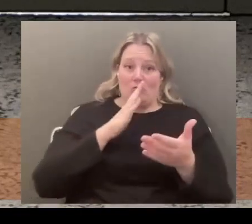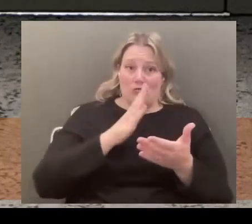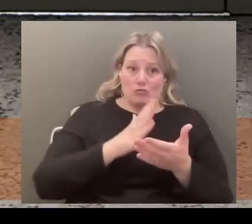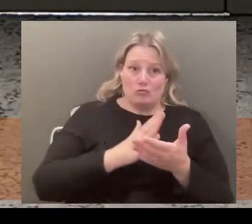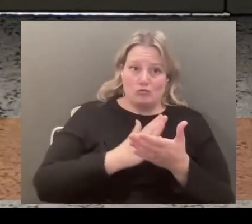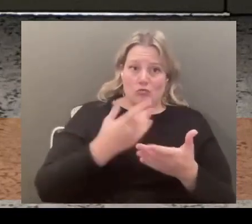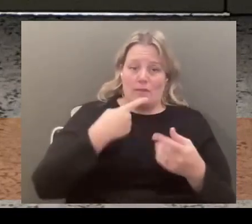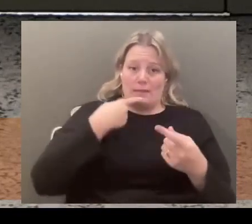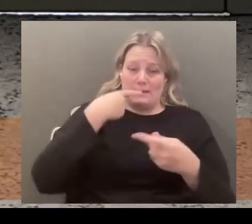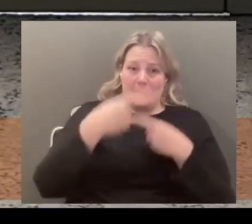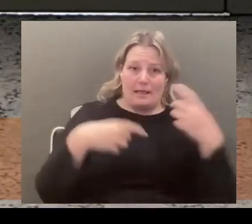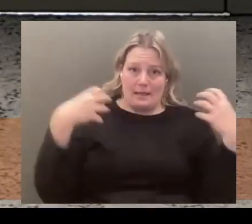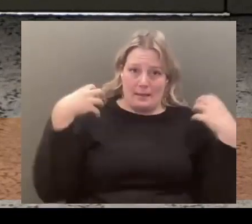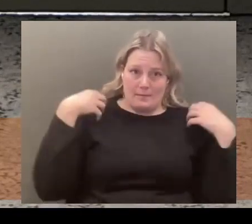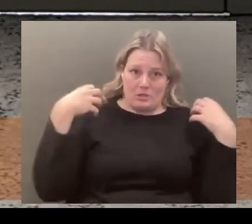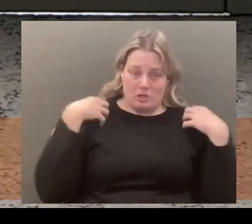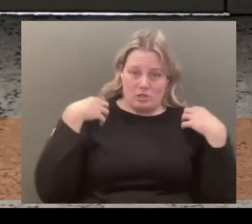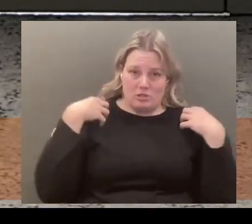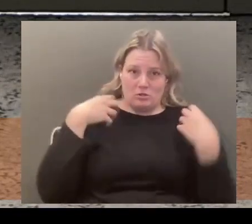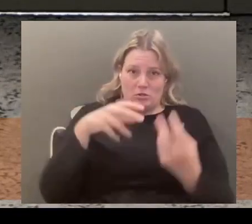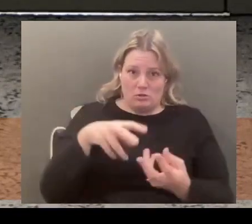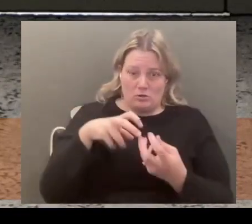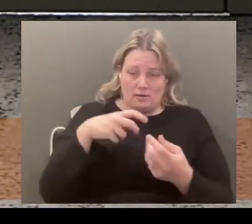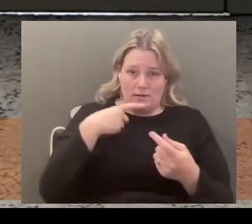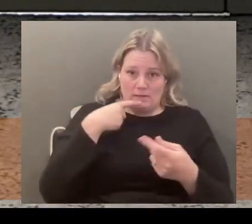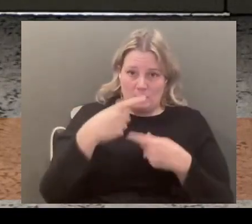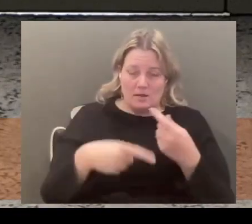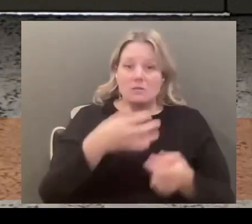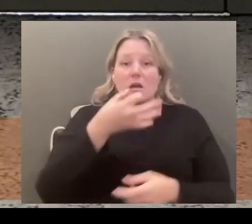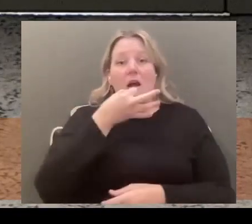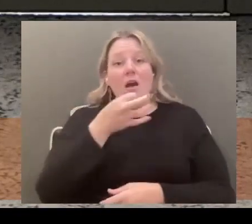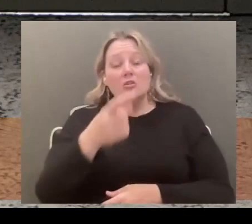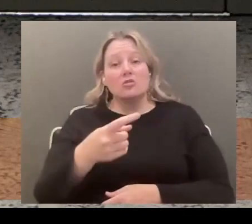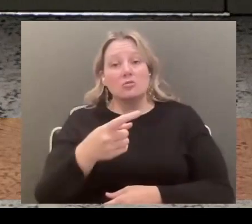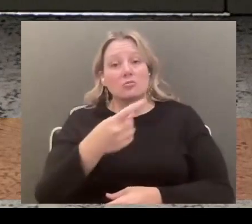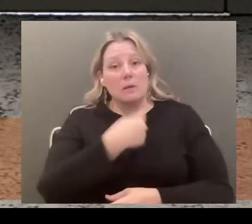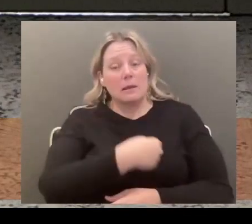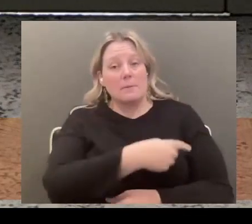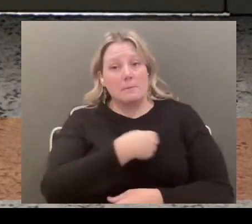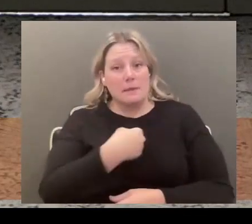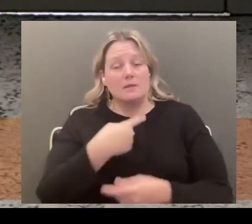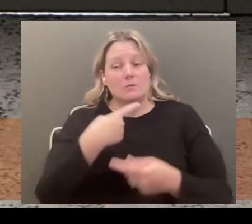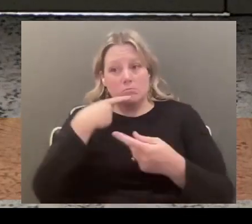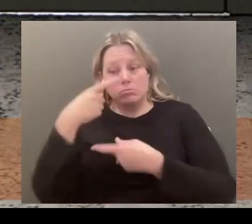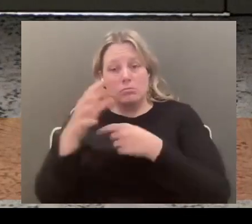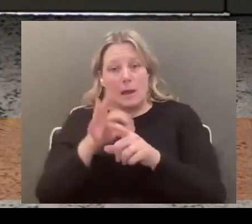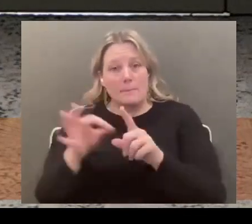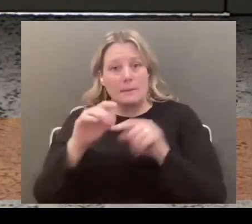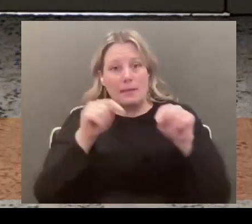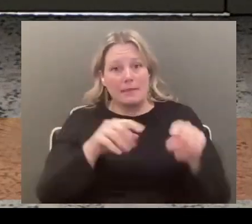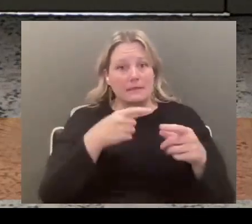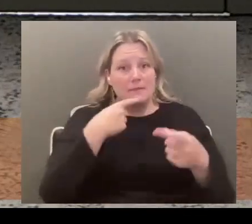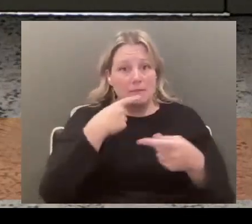Do you commit to providing updates to this information when it comes to treaty negotiations?